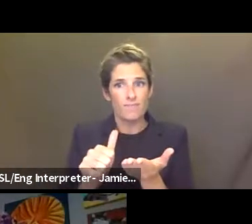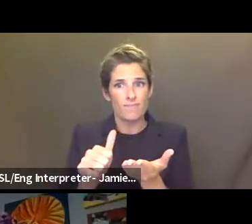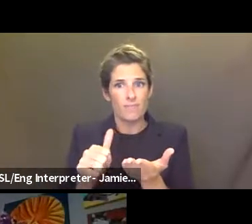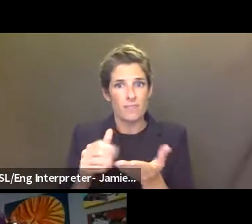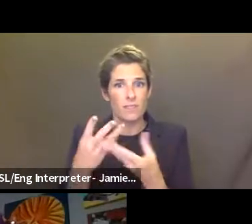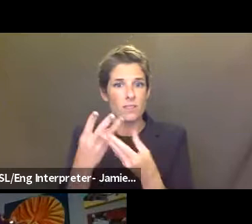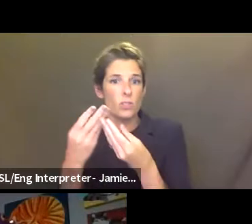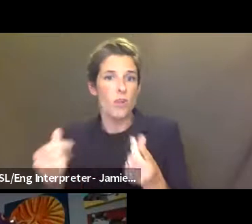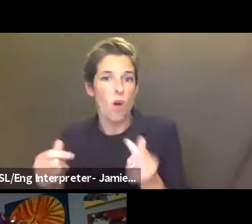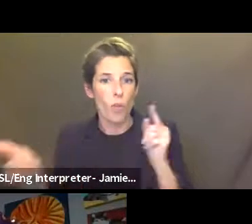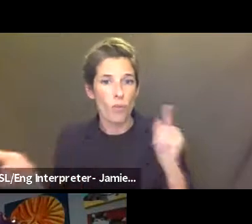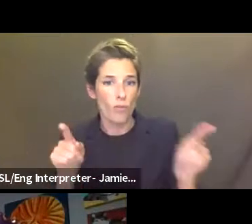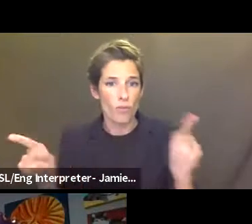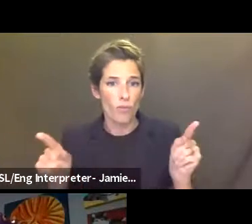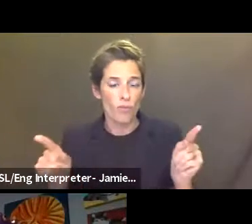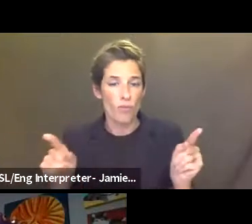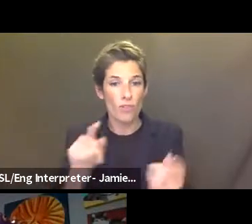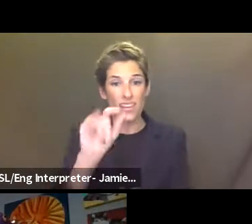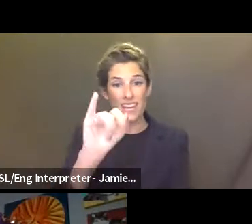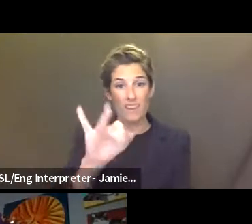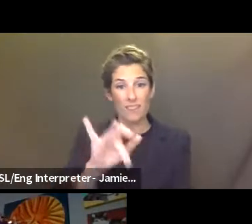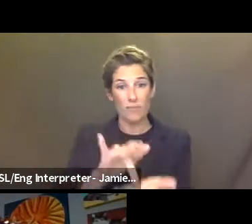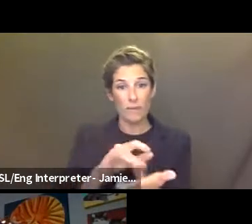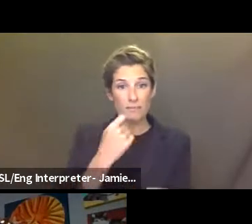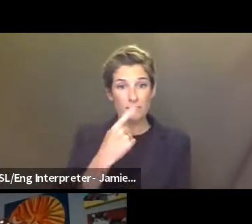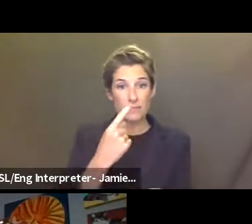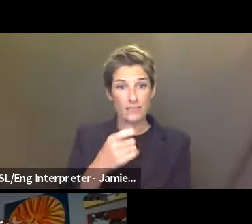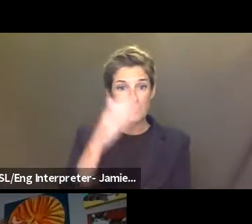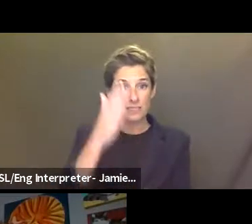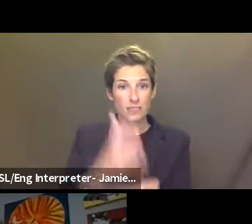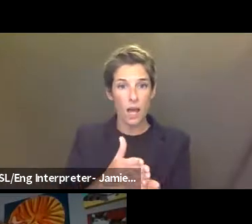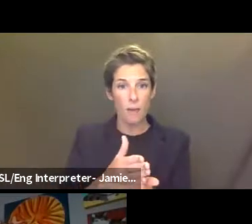where you were, which is an odd trip.